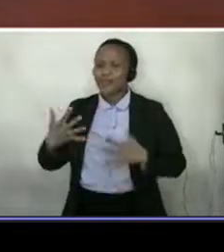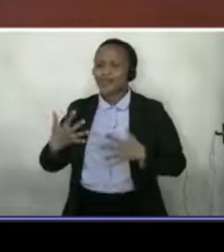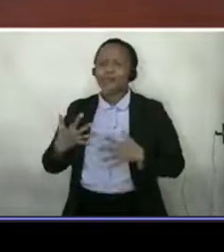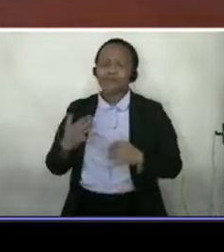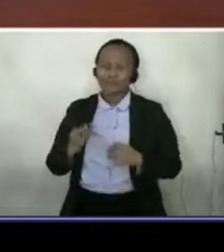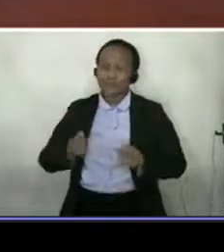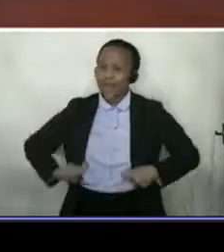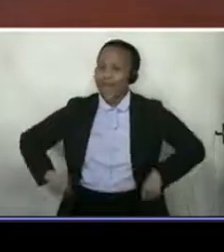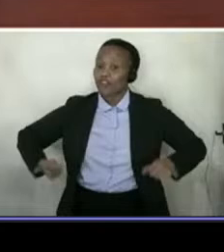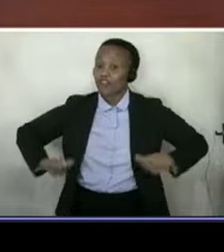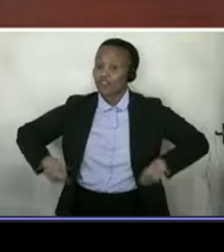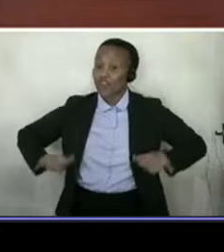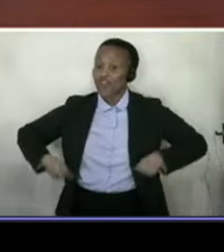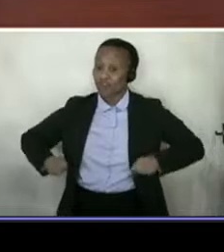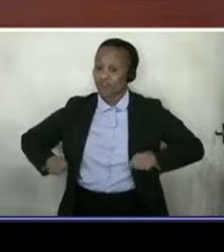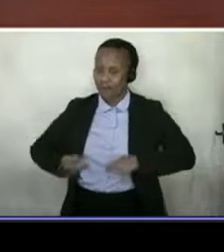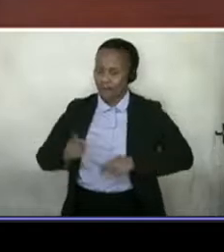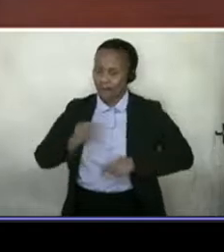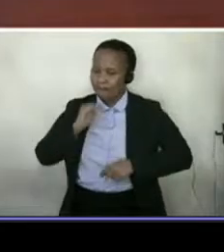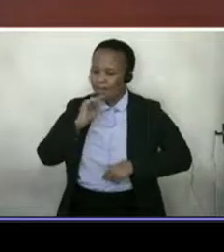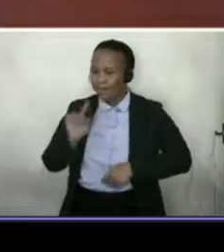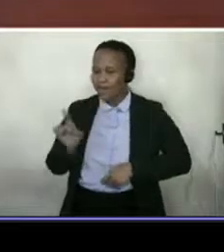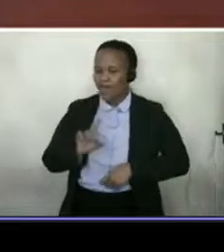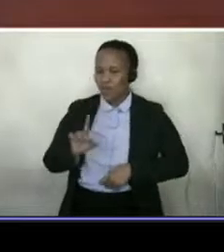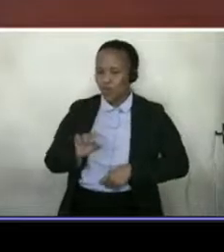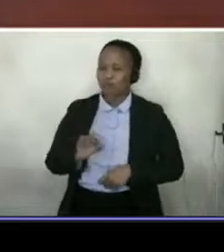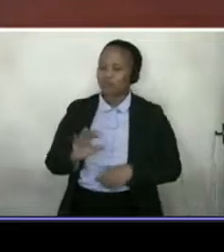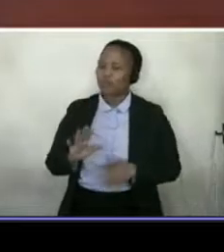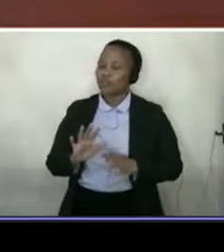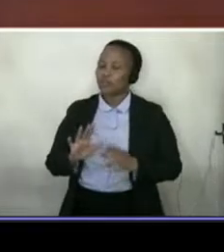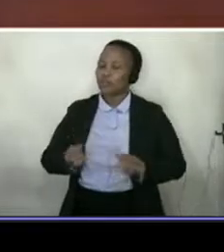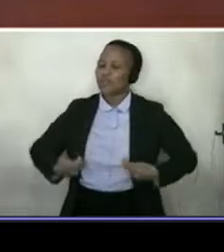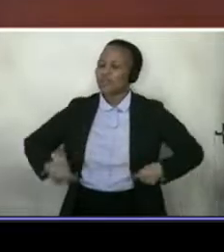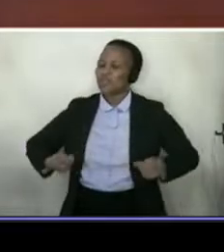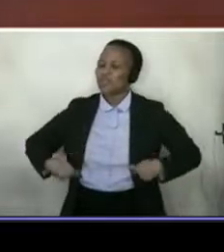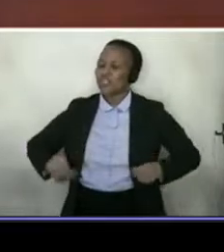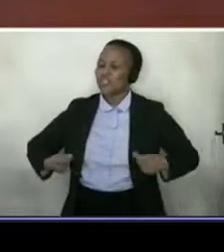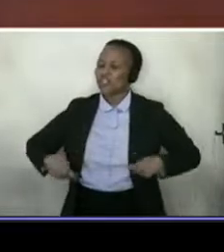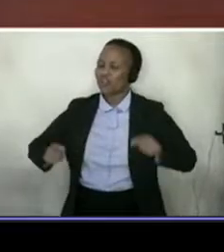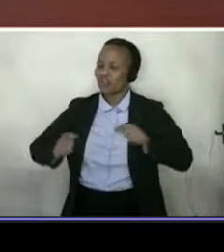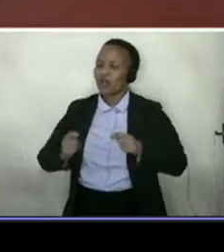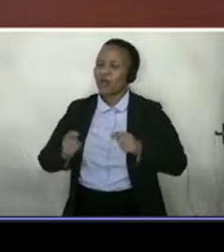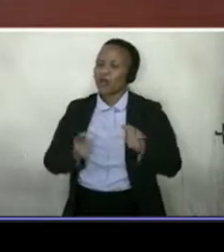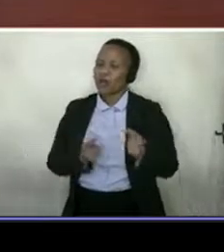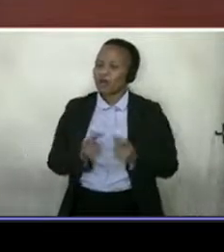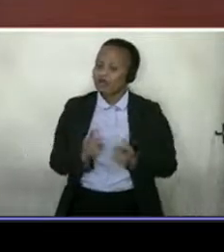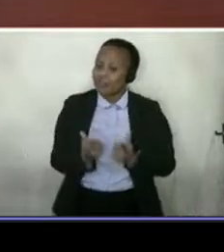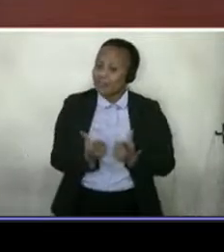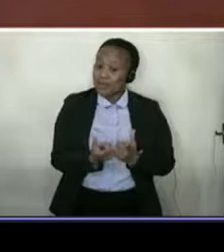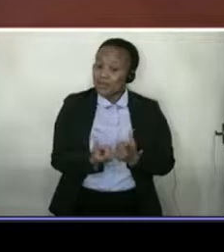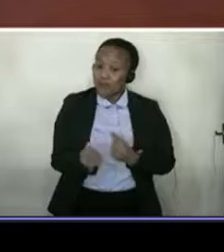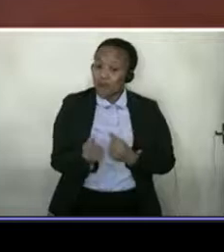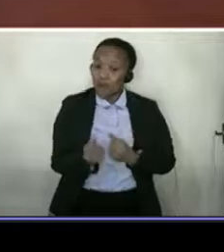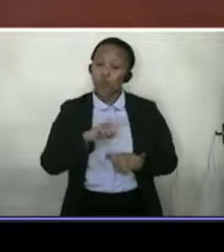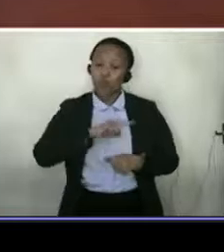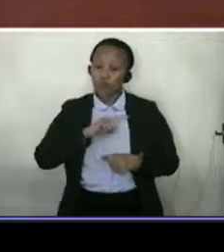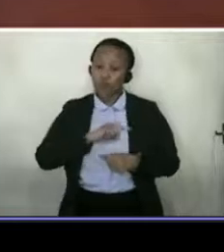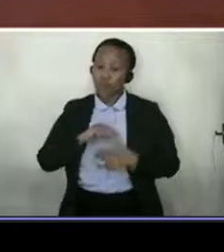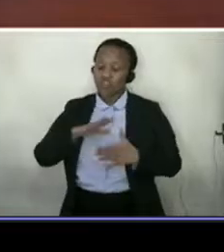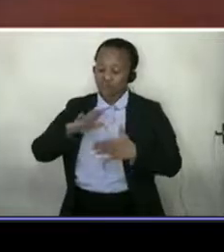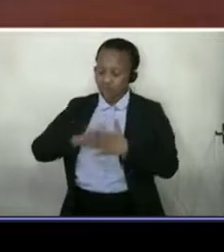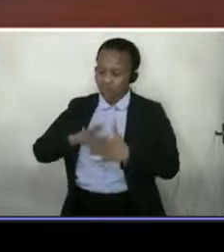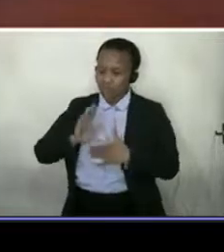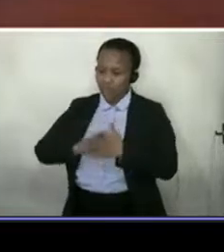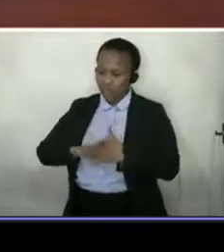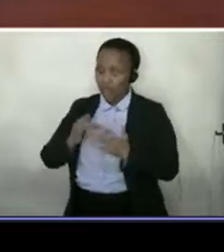honourable speaker, means expenditure which was made in vain that seems to be derailing what this government is trying to